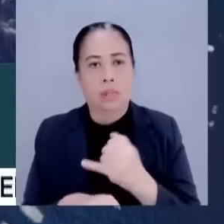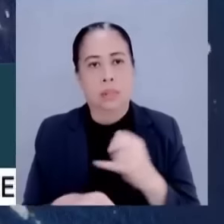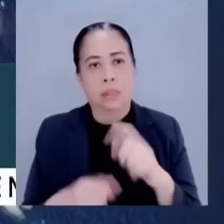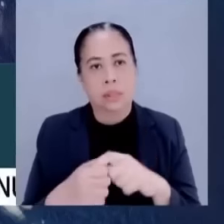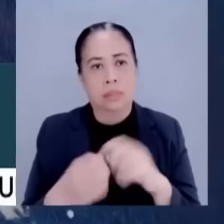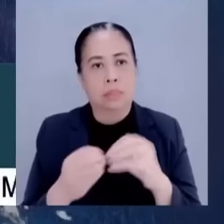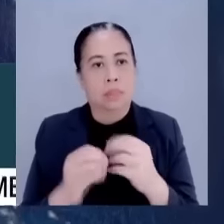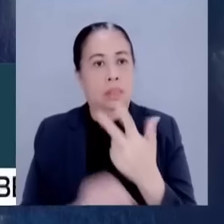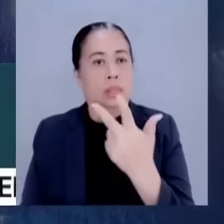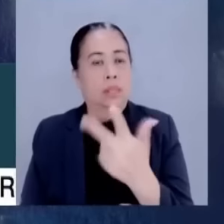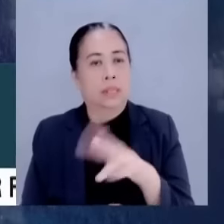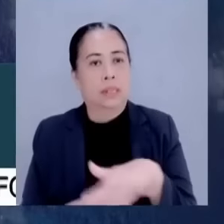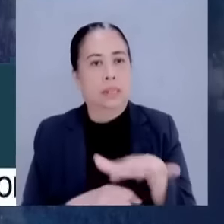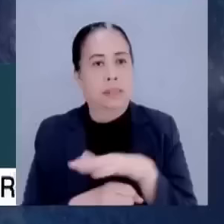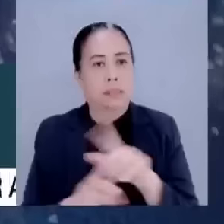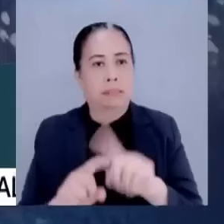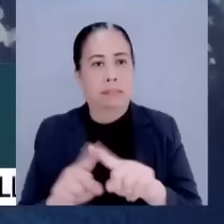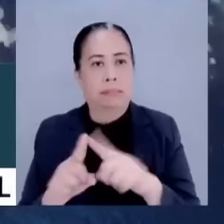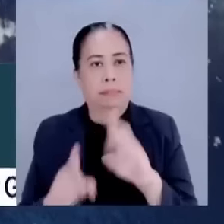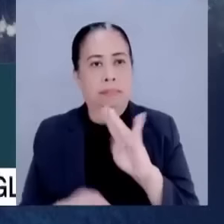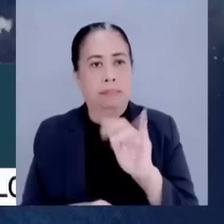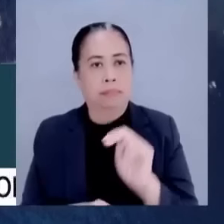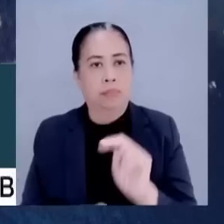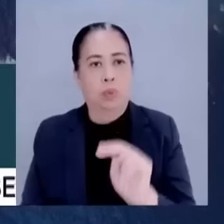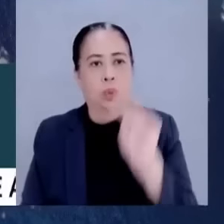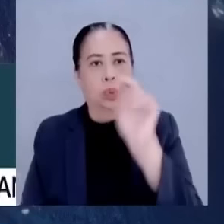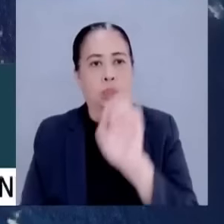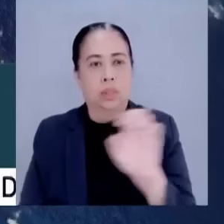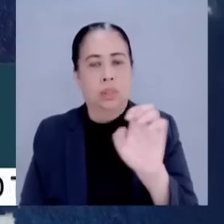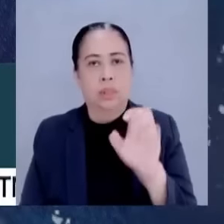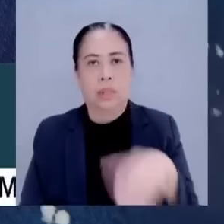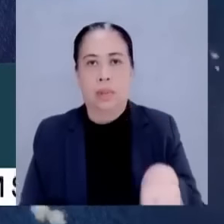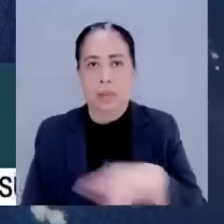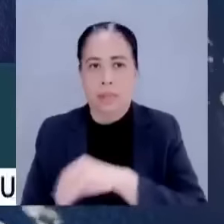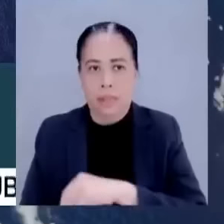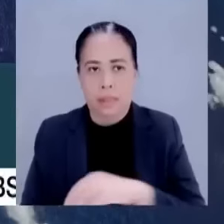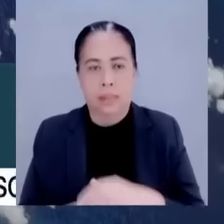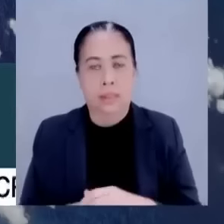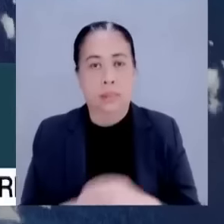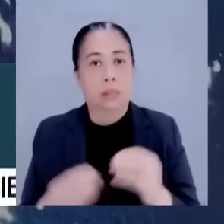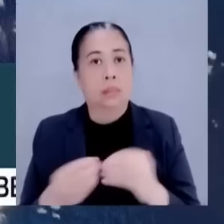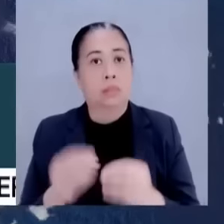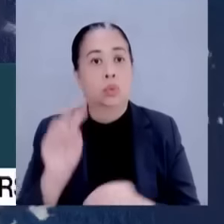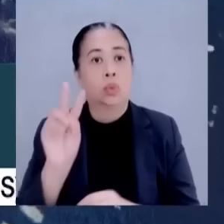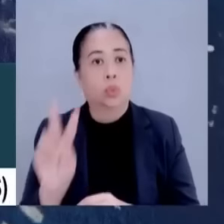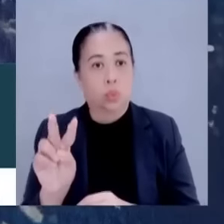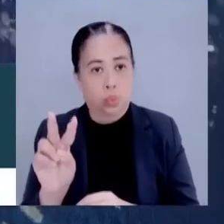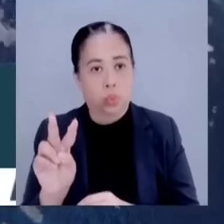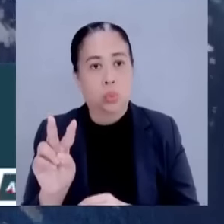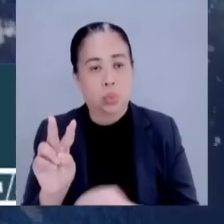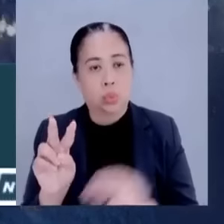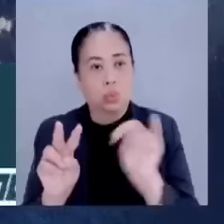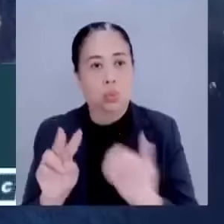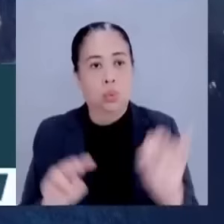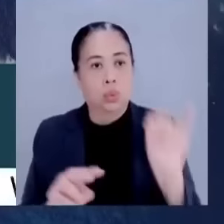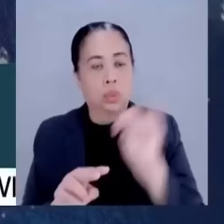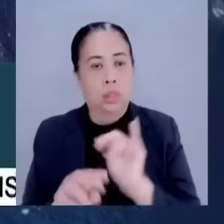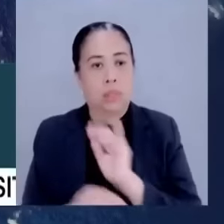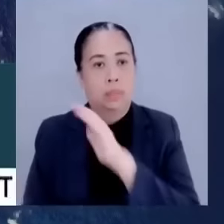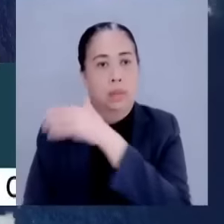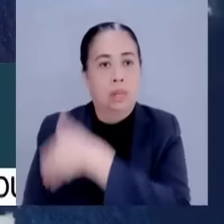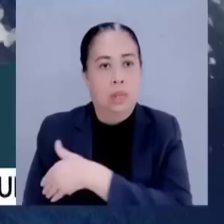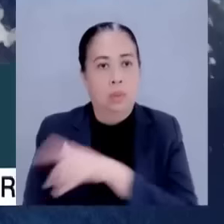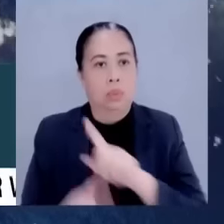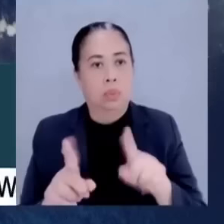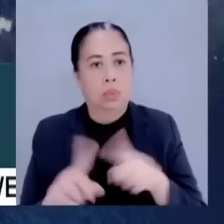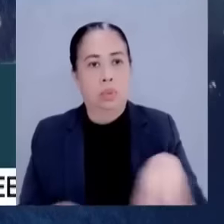Signal number 3 over the rest of Babuyan and the northeastern mainland Cagayan. Signal number 2 is in effect over Ilocos Norte, Apayao,